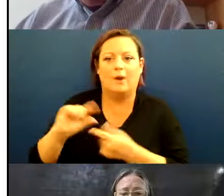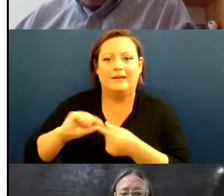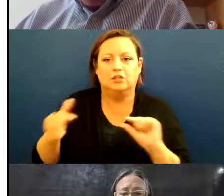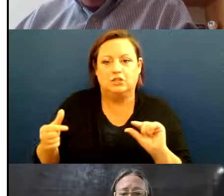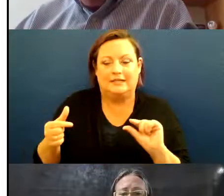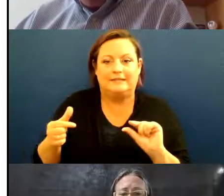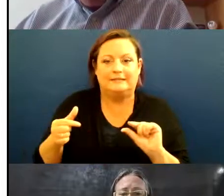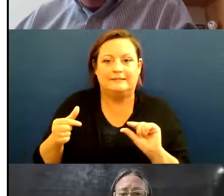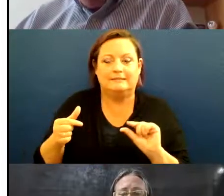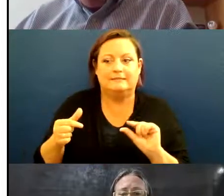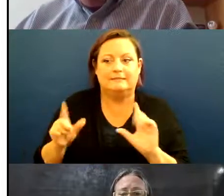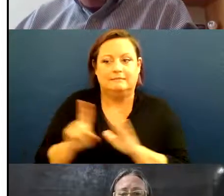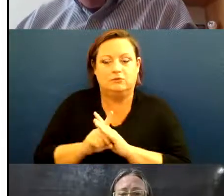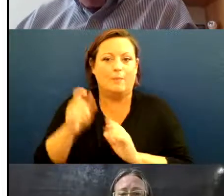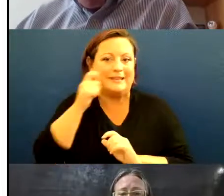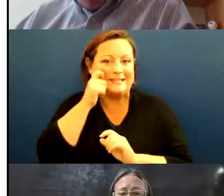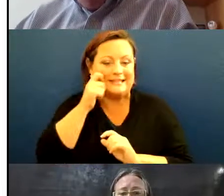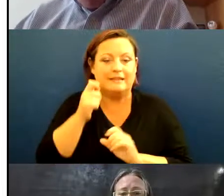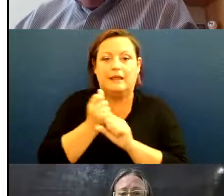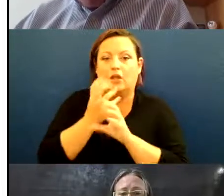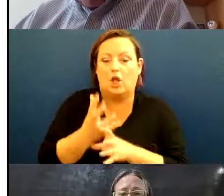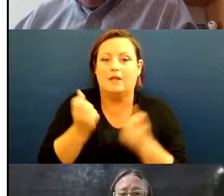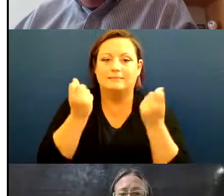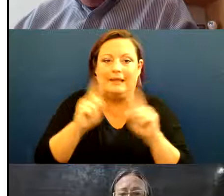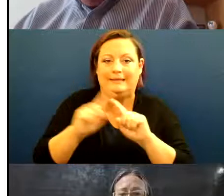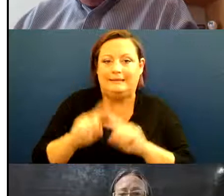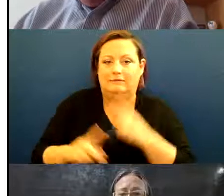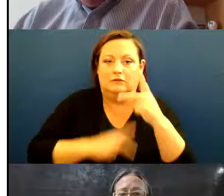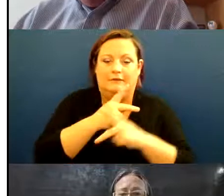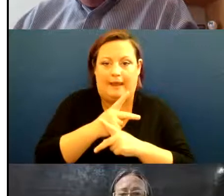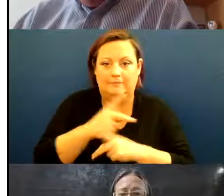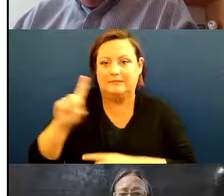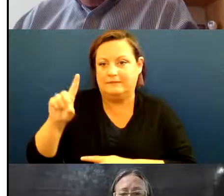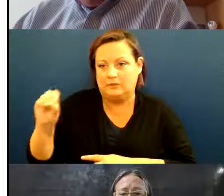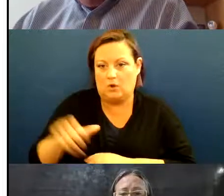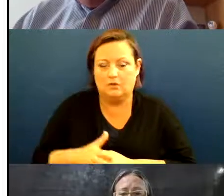different types of fragility disorders. So the